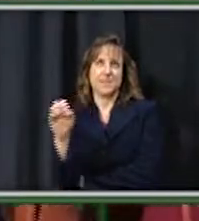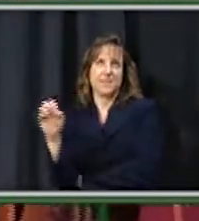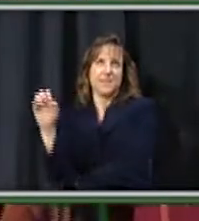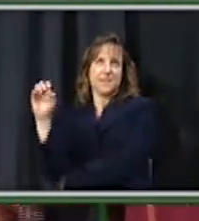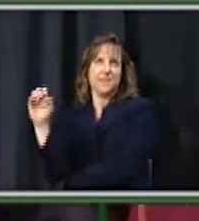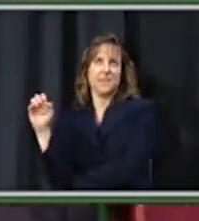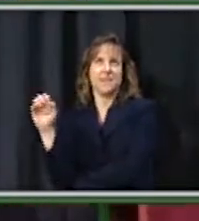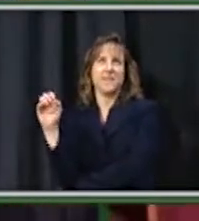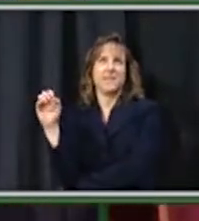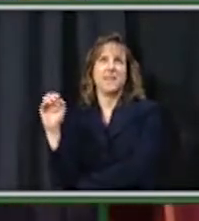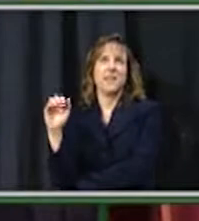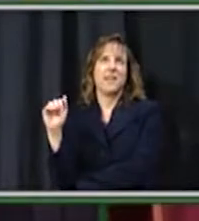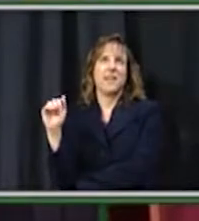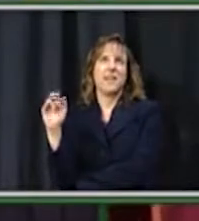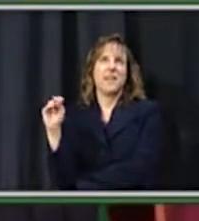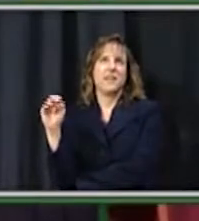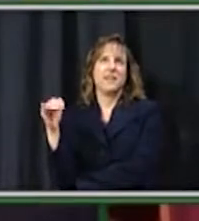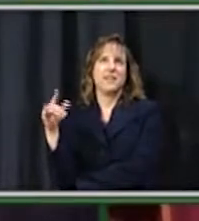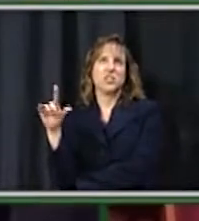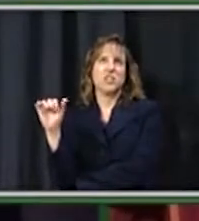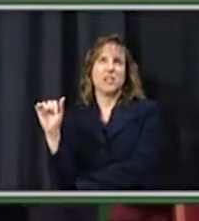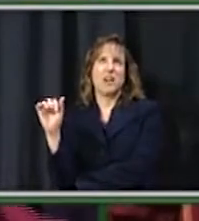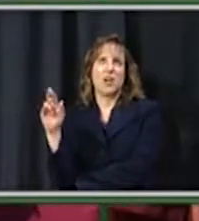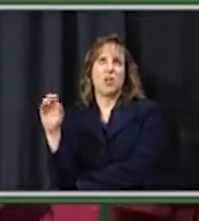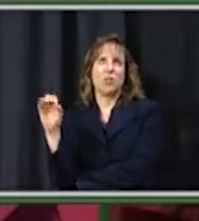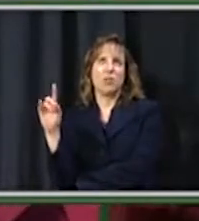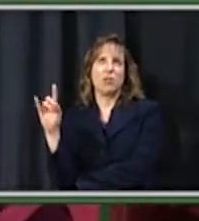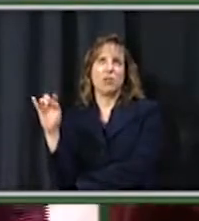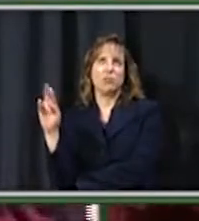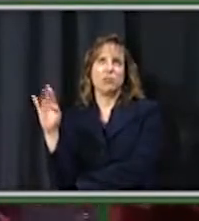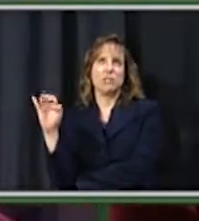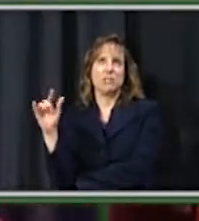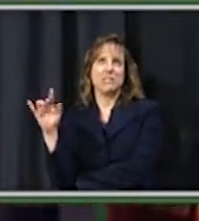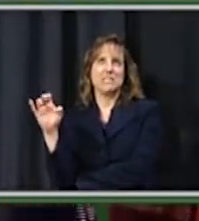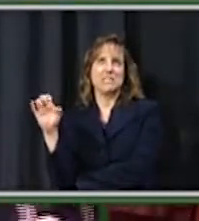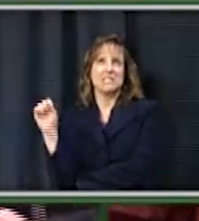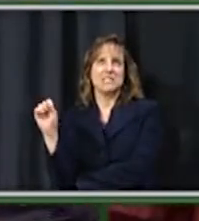Angela Rose Rodriguez. Zaina Nasser.